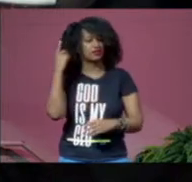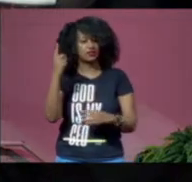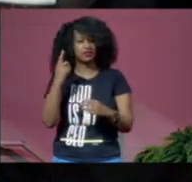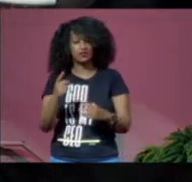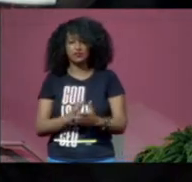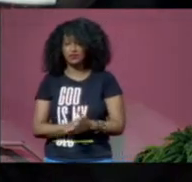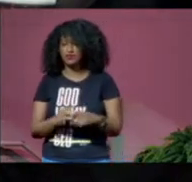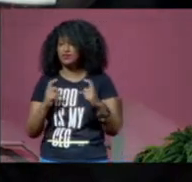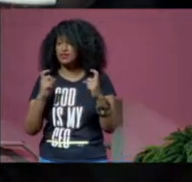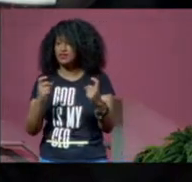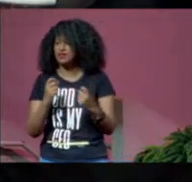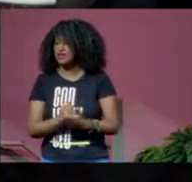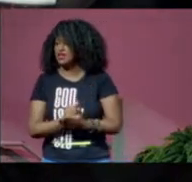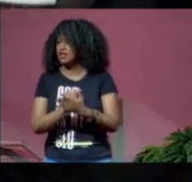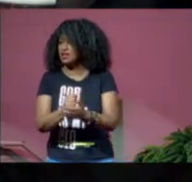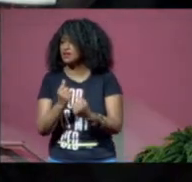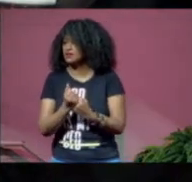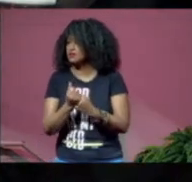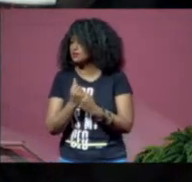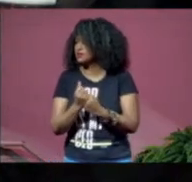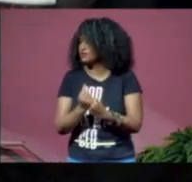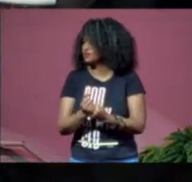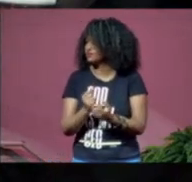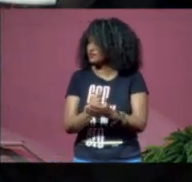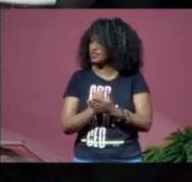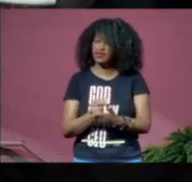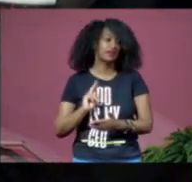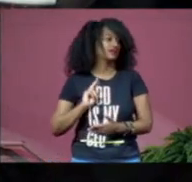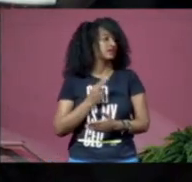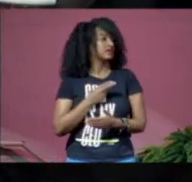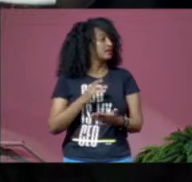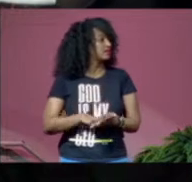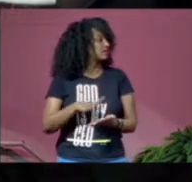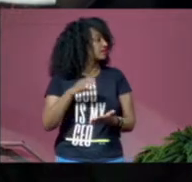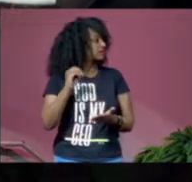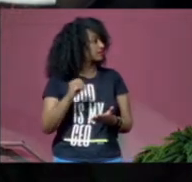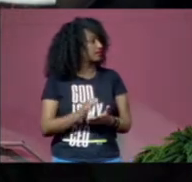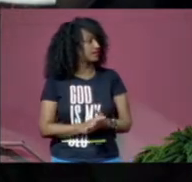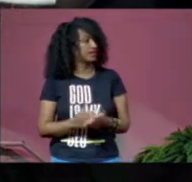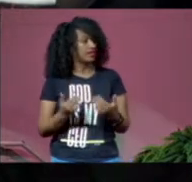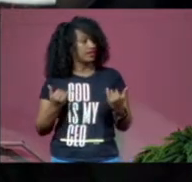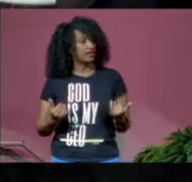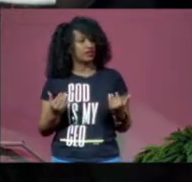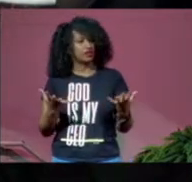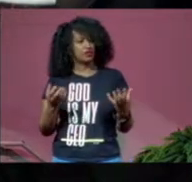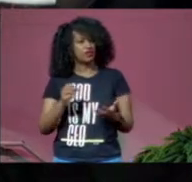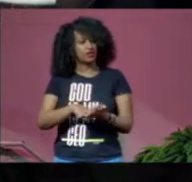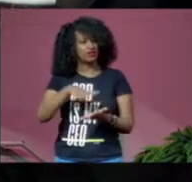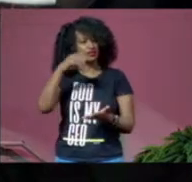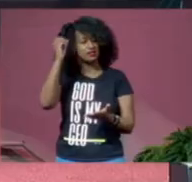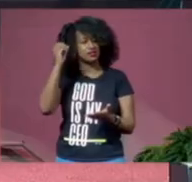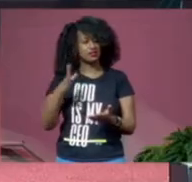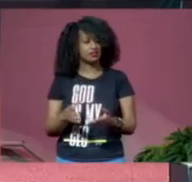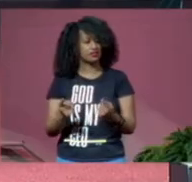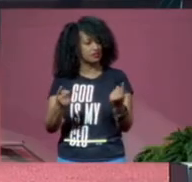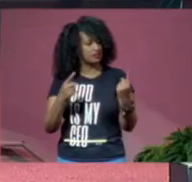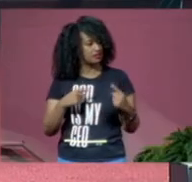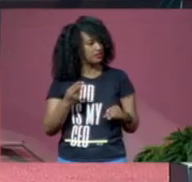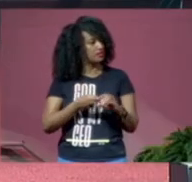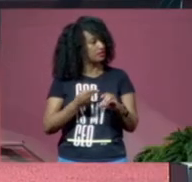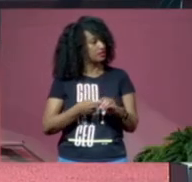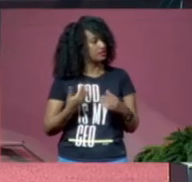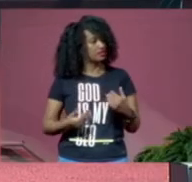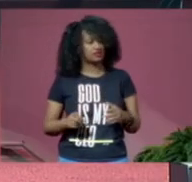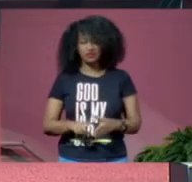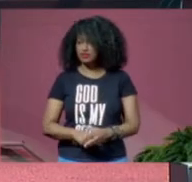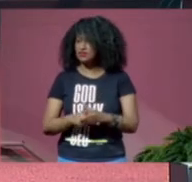contributions that they have made to our scholarship. I'm just going to go ahead and invite our scholarship student. Just come on stage, and I'm going to call your name, and you just start